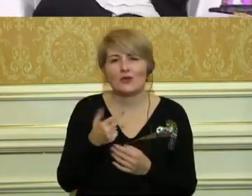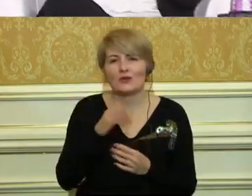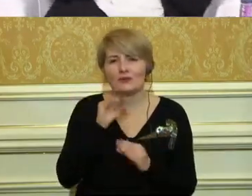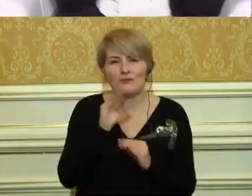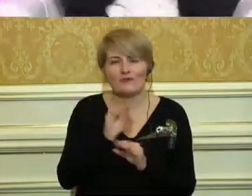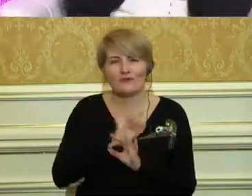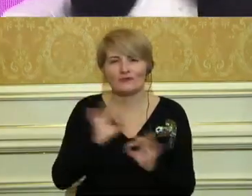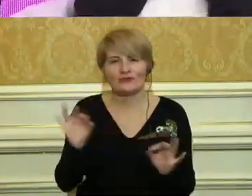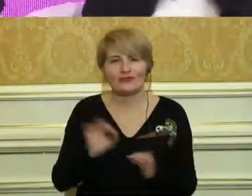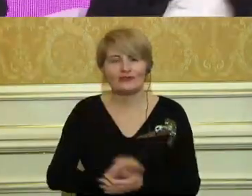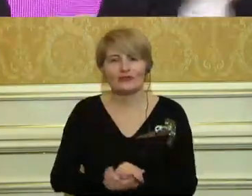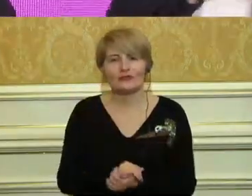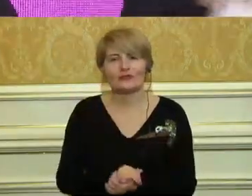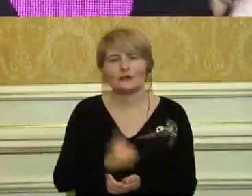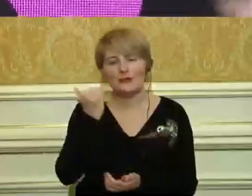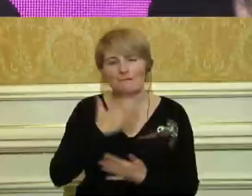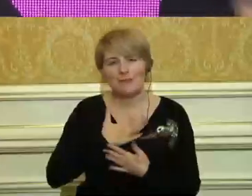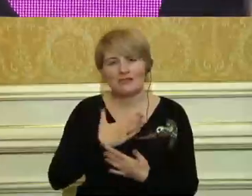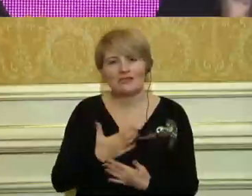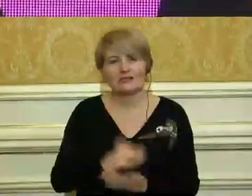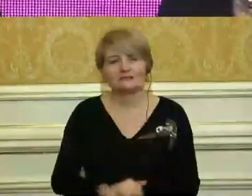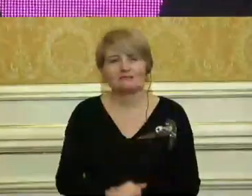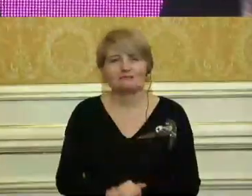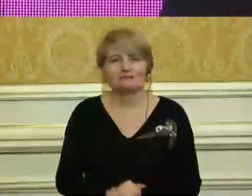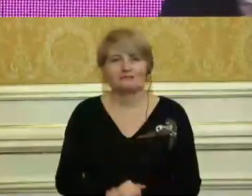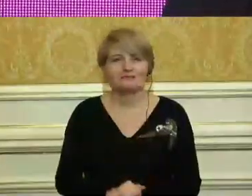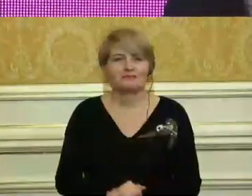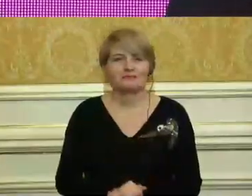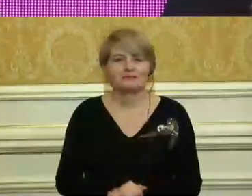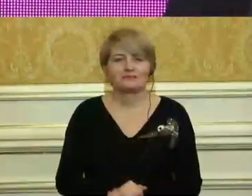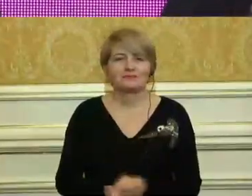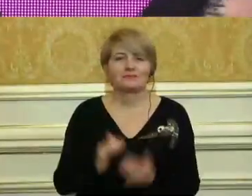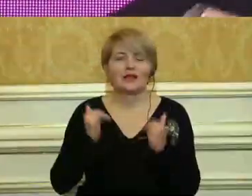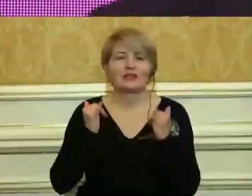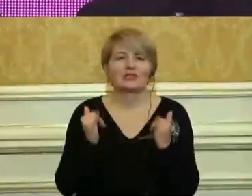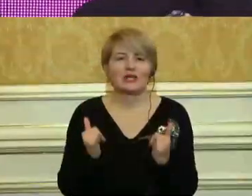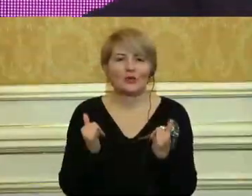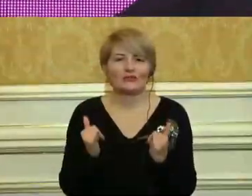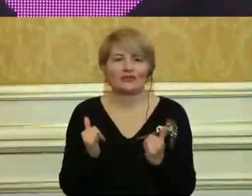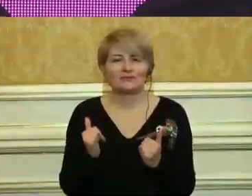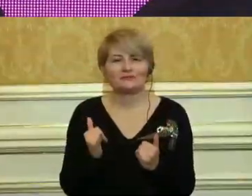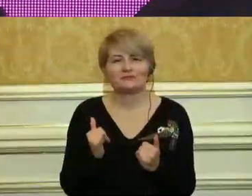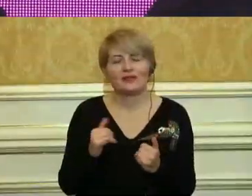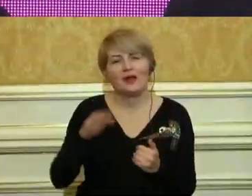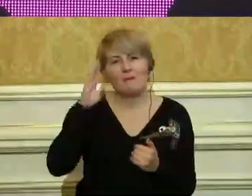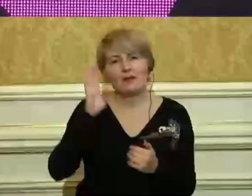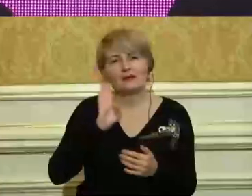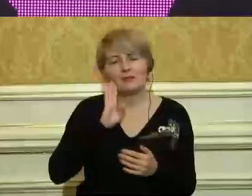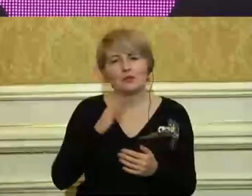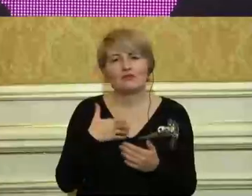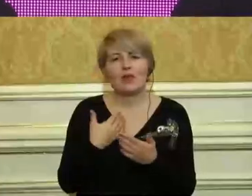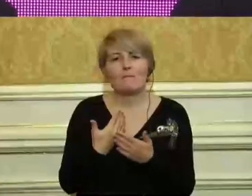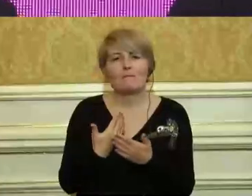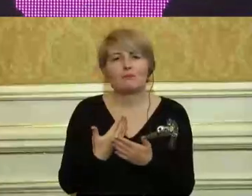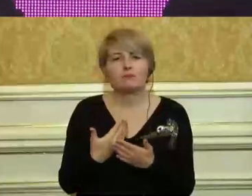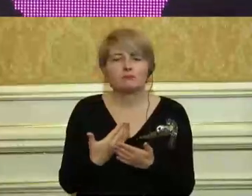so used your fantastic Ukrainian language. Merci beaucoup. Thank you so much. Dear ladies and